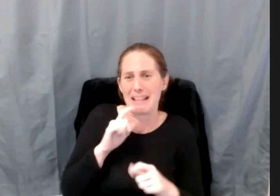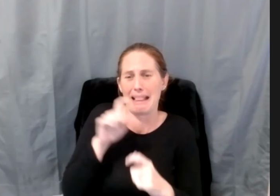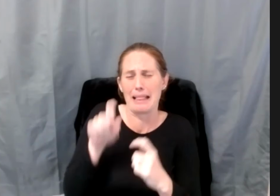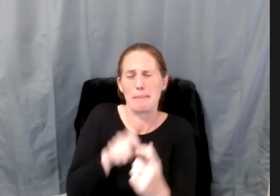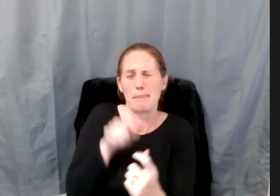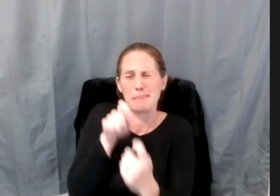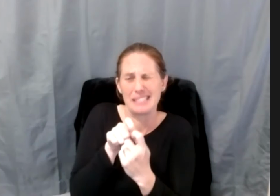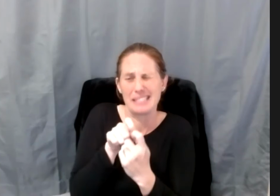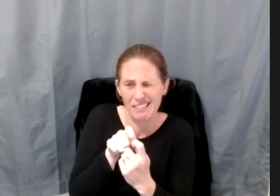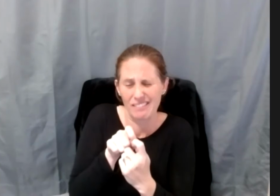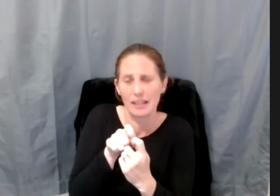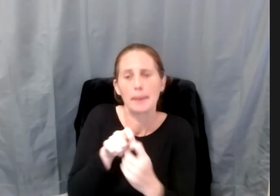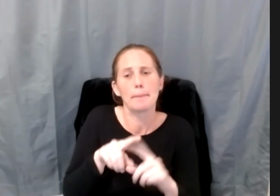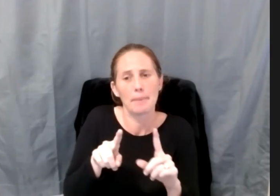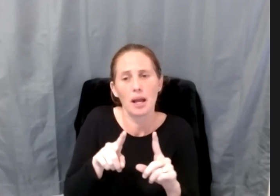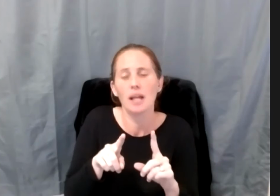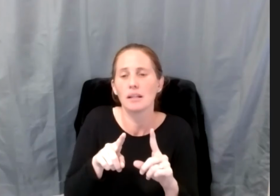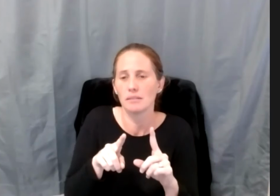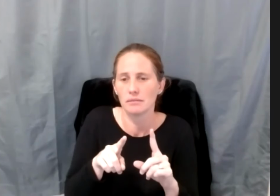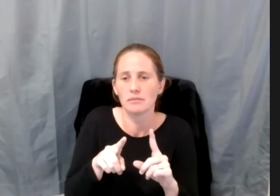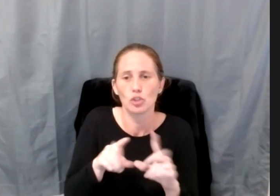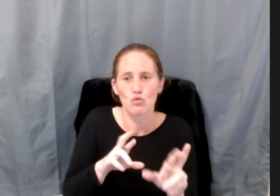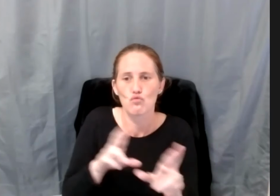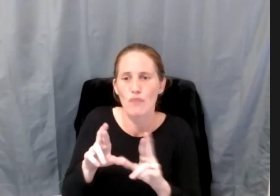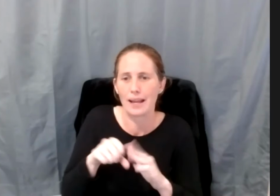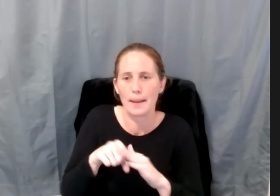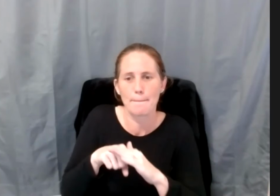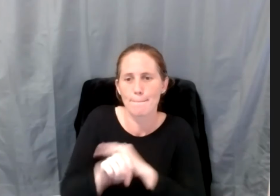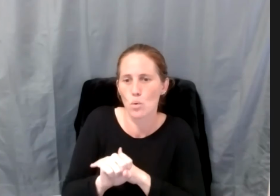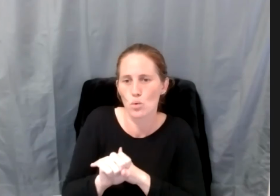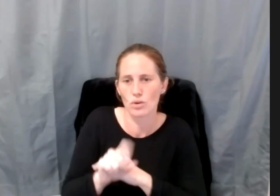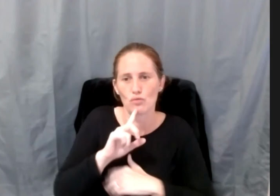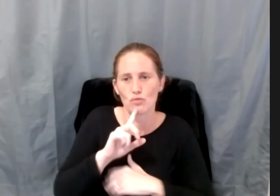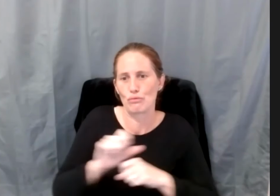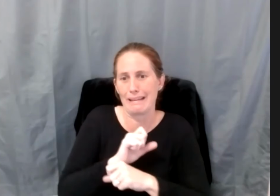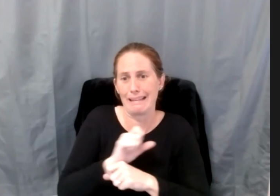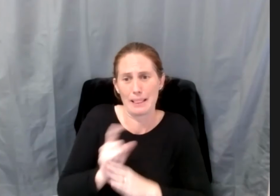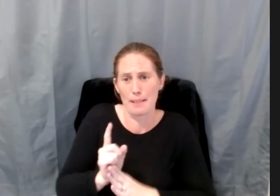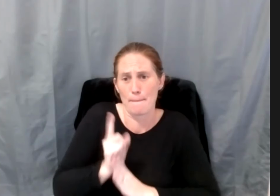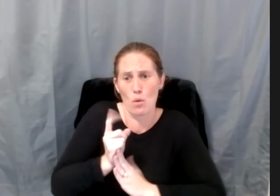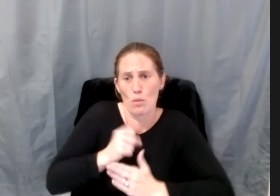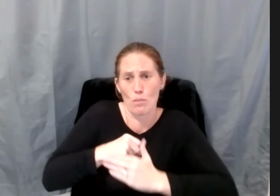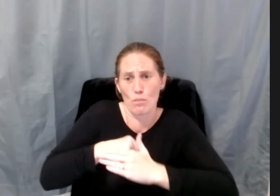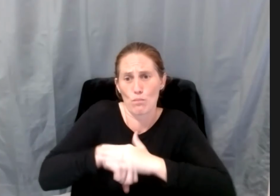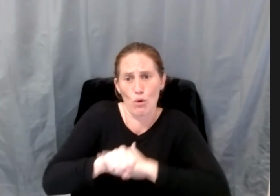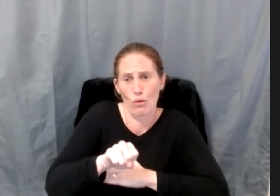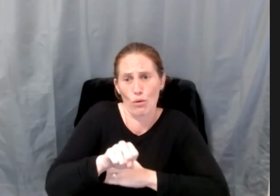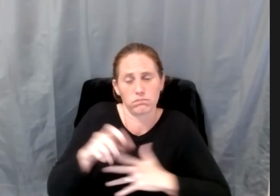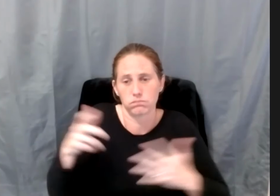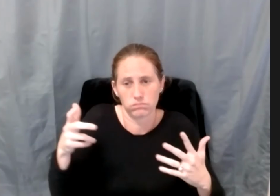Um, but it was a fully formed fetus ready, uh, really ready at the moment of birth, as we could tell.